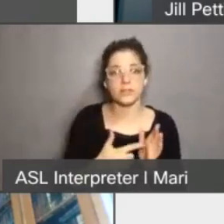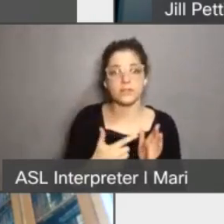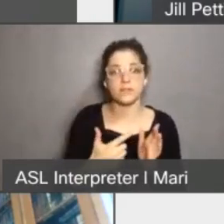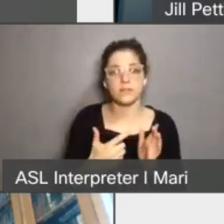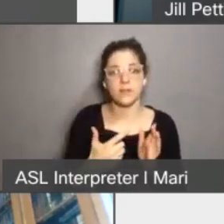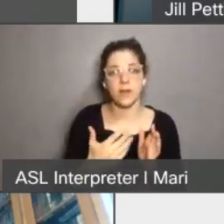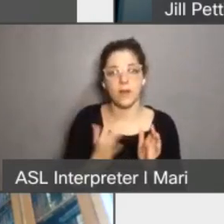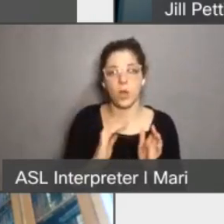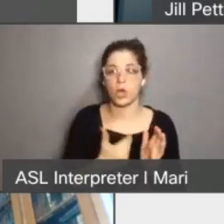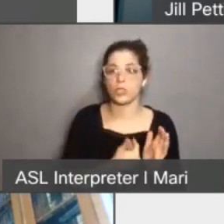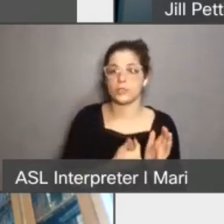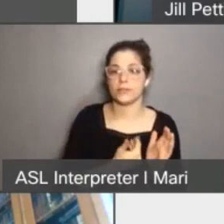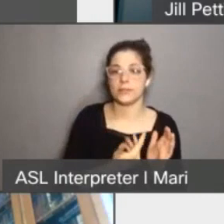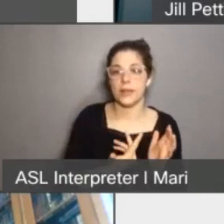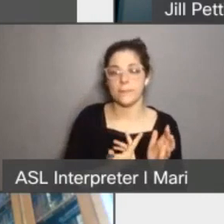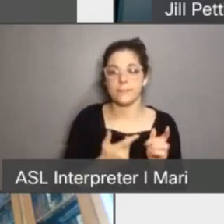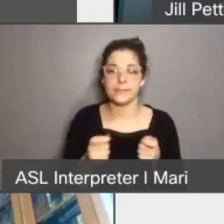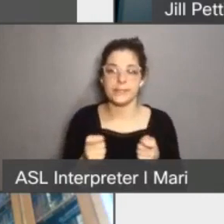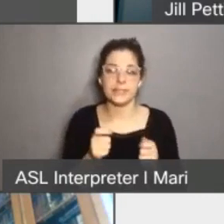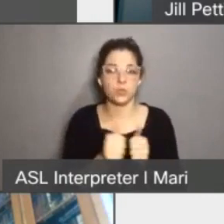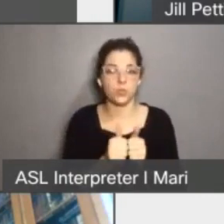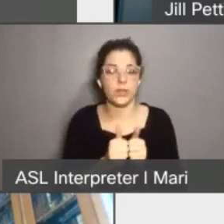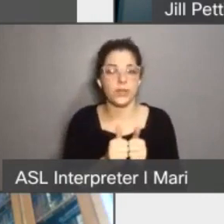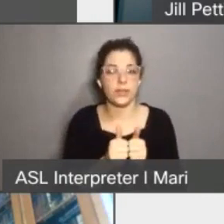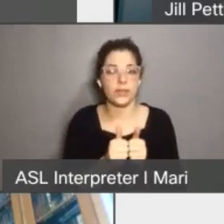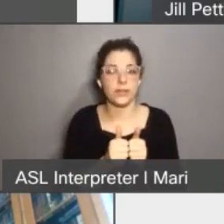through our dealings with